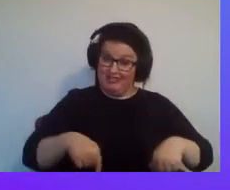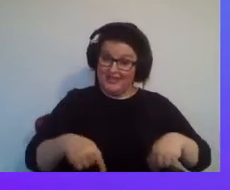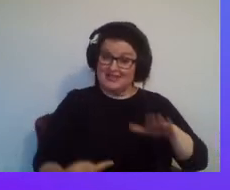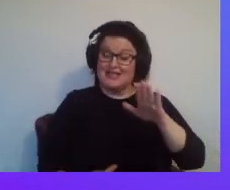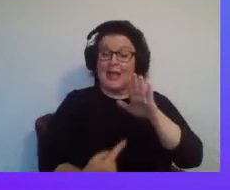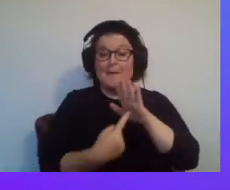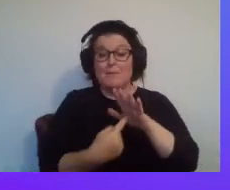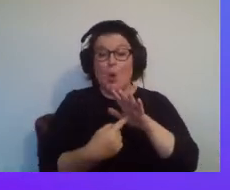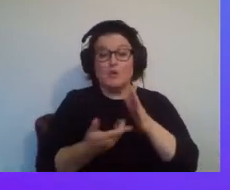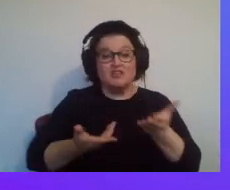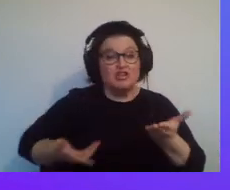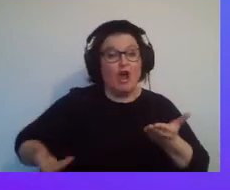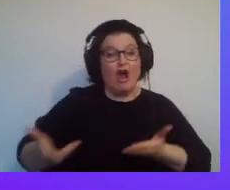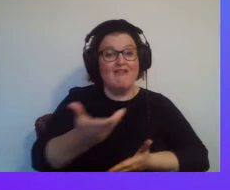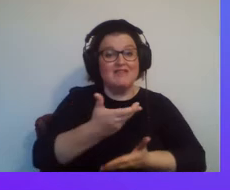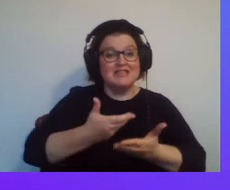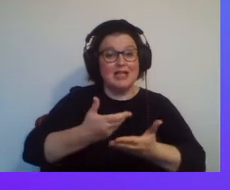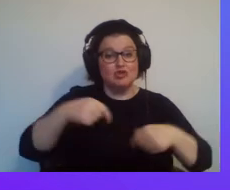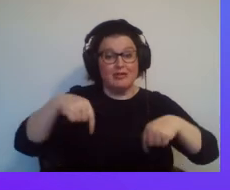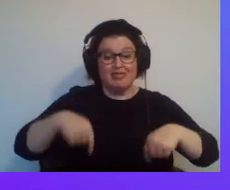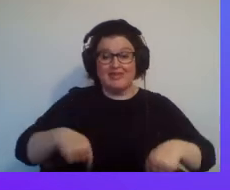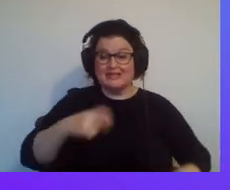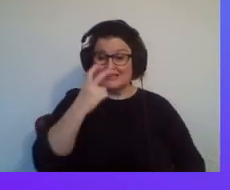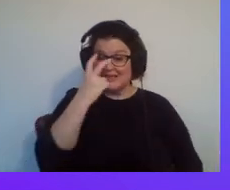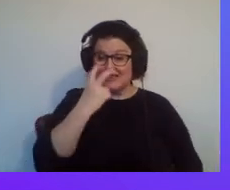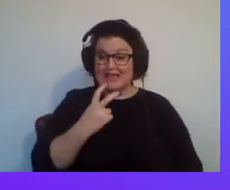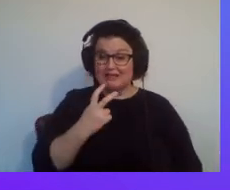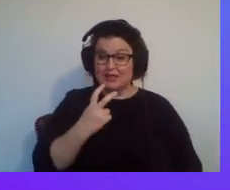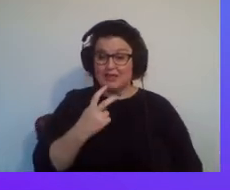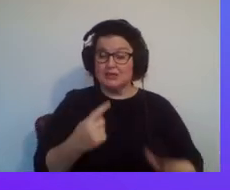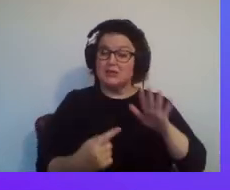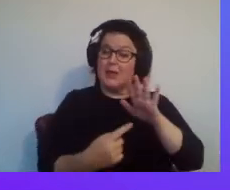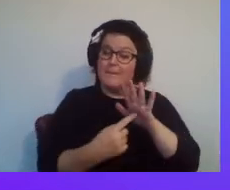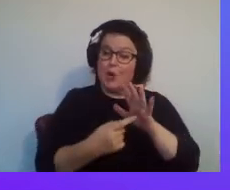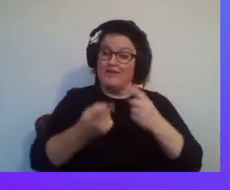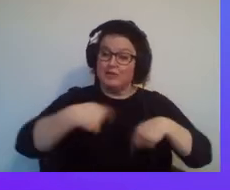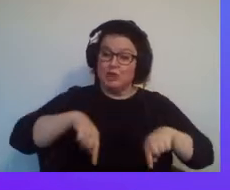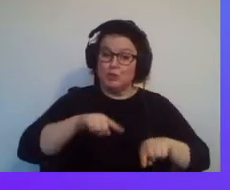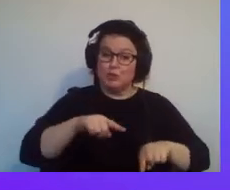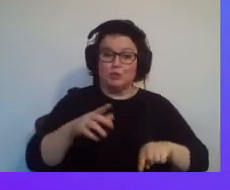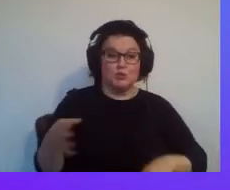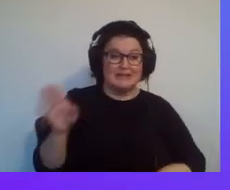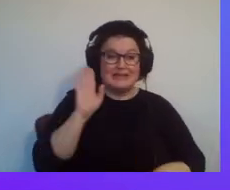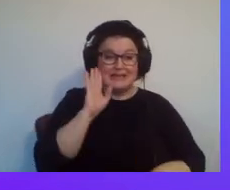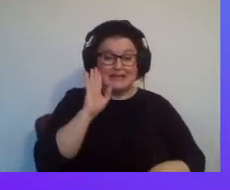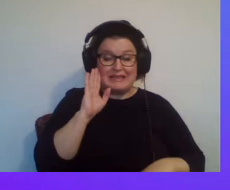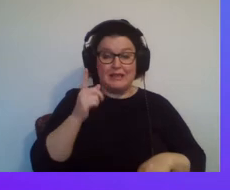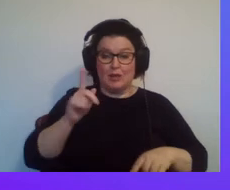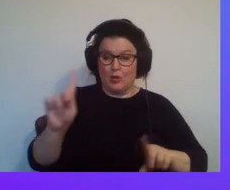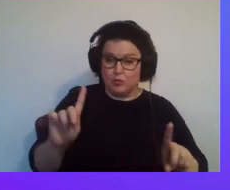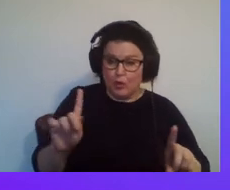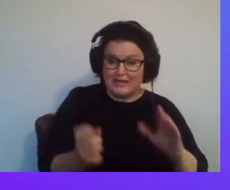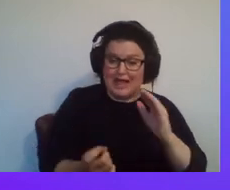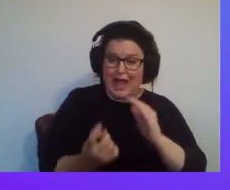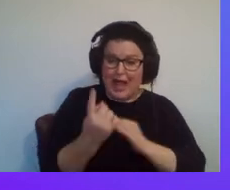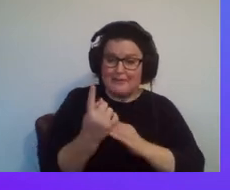hearts around the pandemic and how we work together to continue to not only reduce rates of disease across our city,